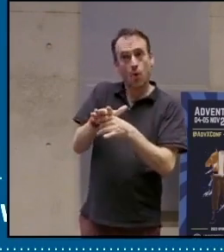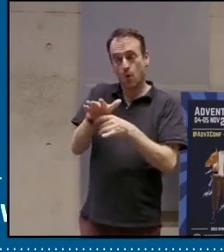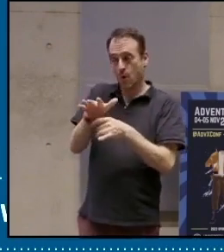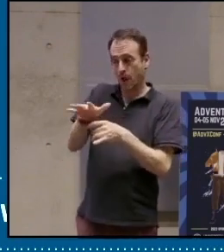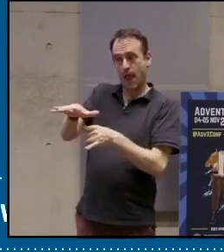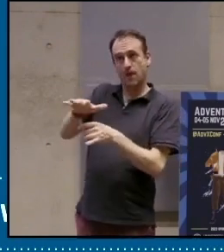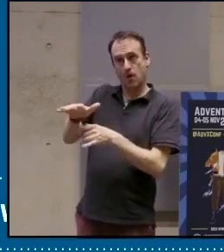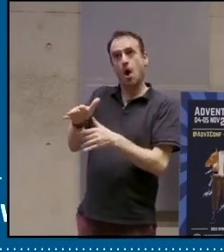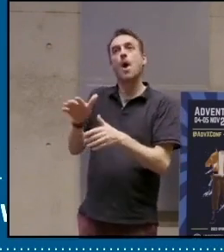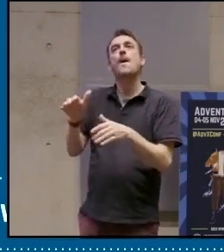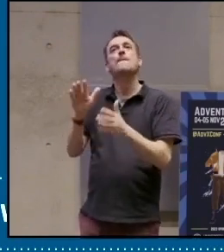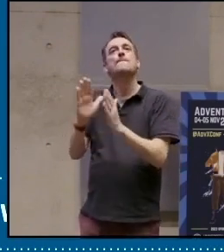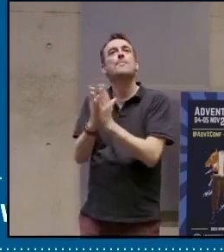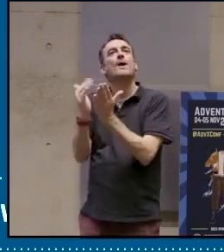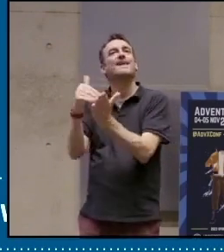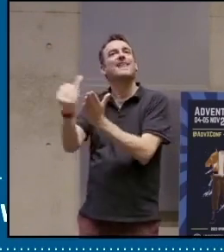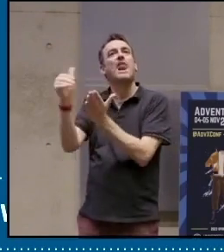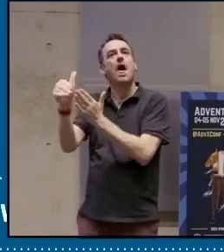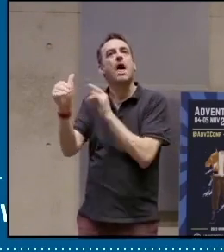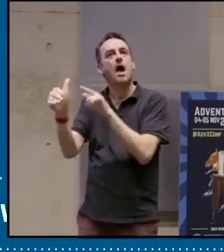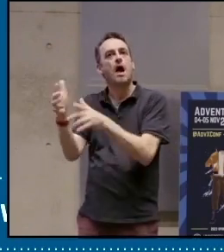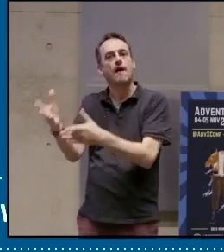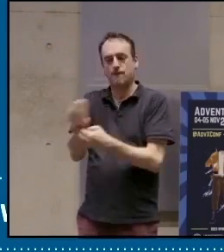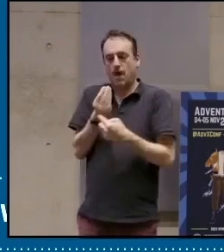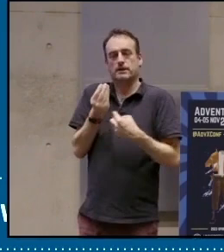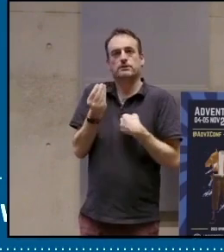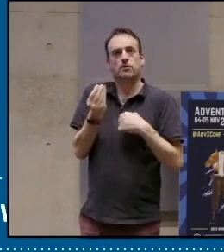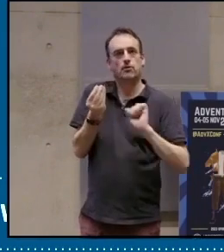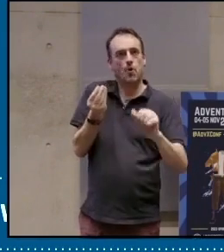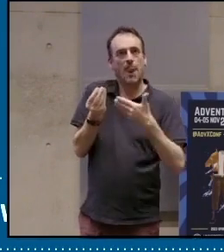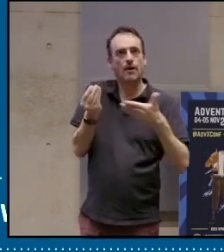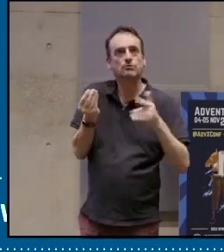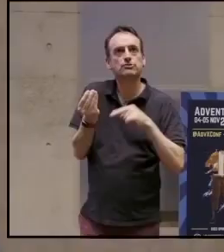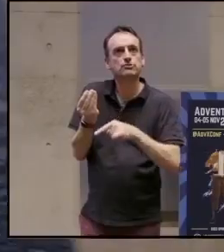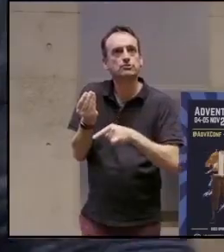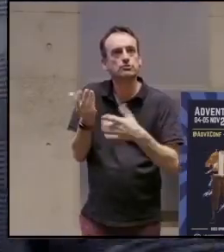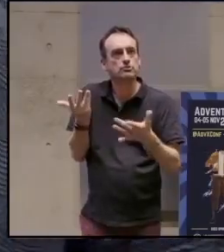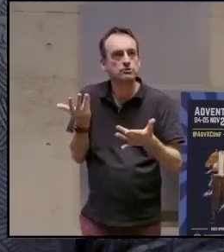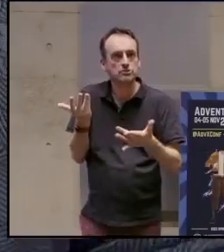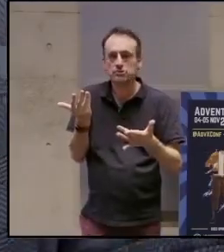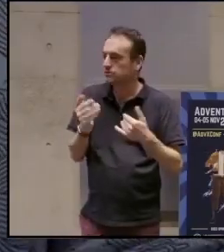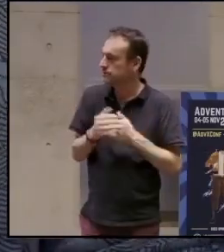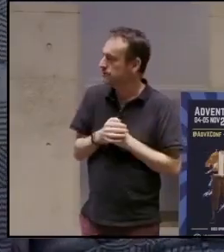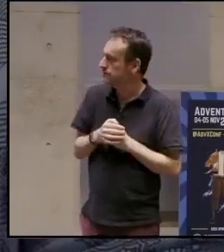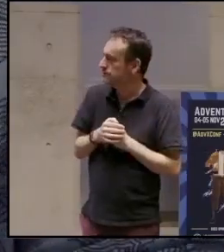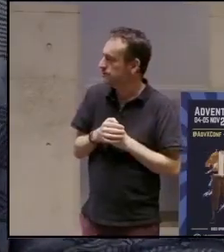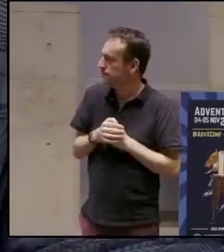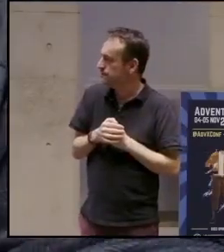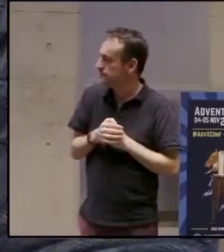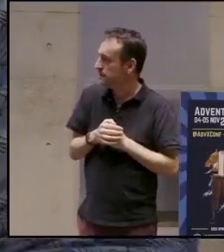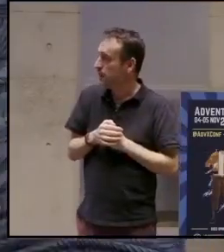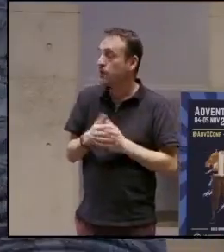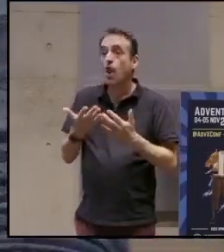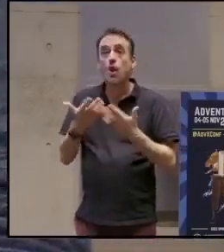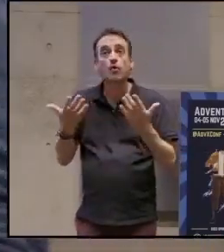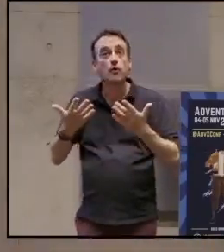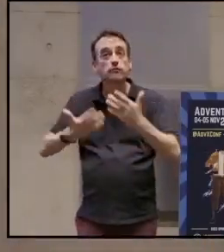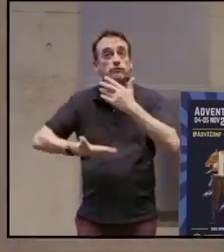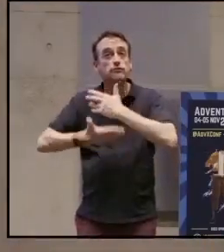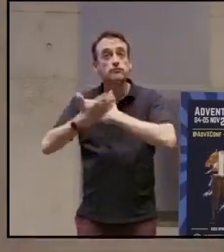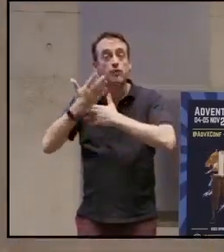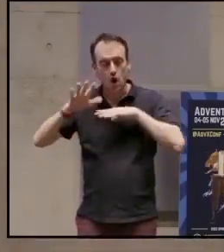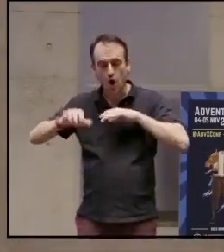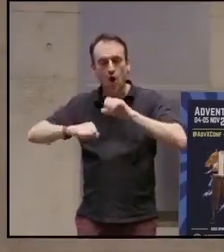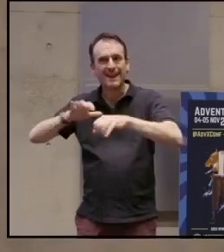history section. You can find, you'll often find for a lot of former colonies, you'll find a lot of